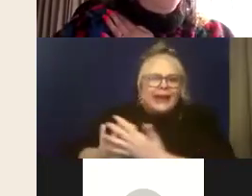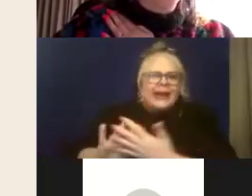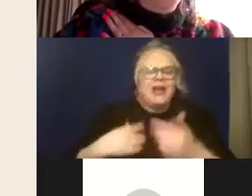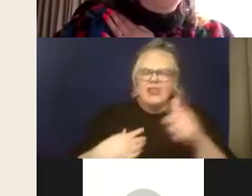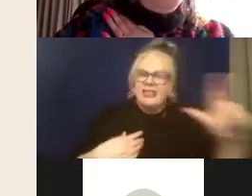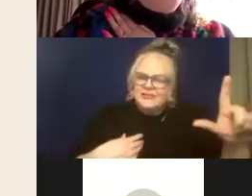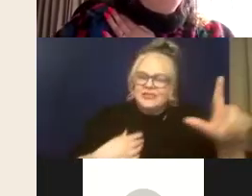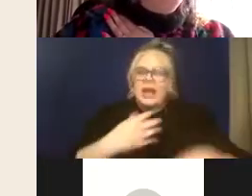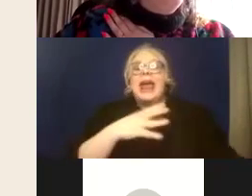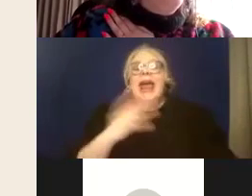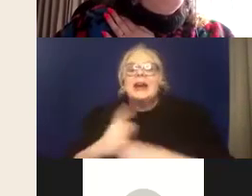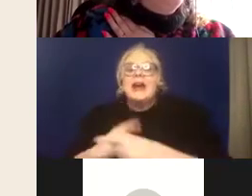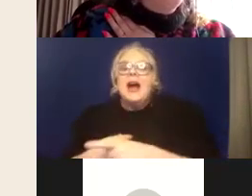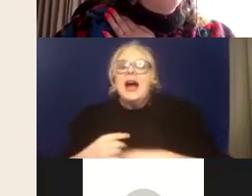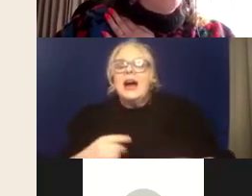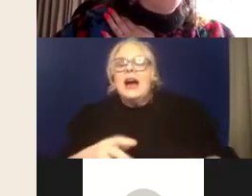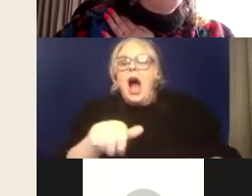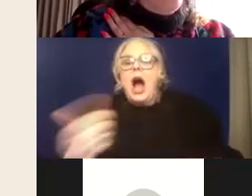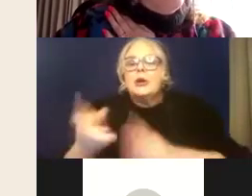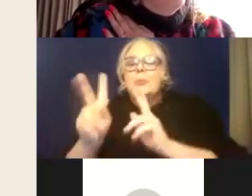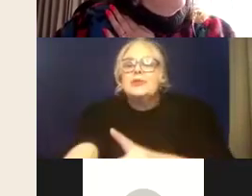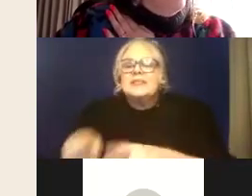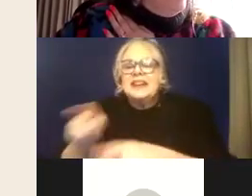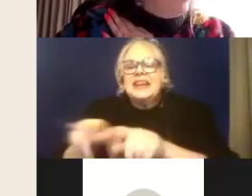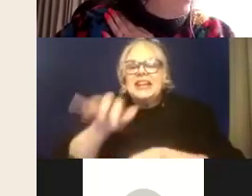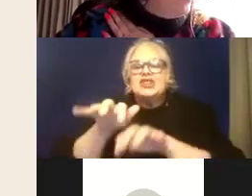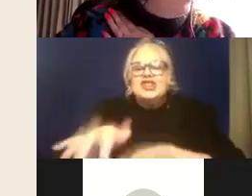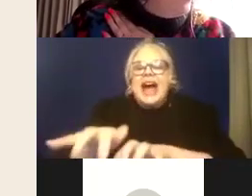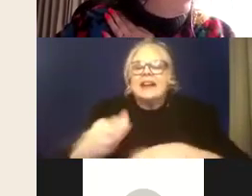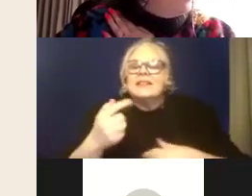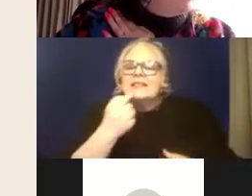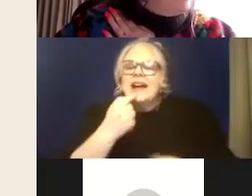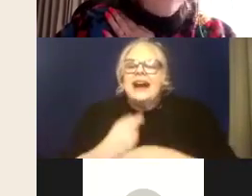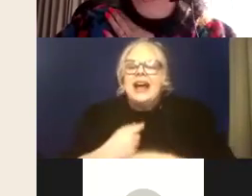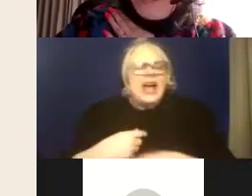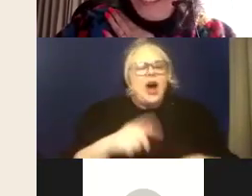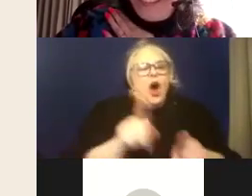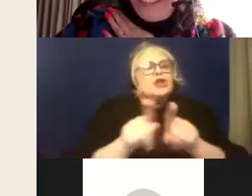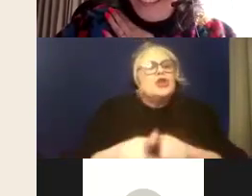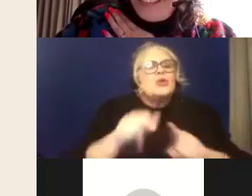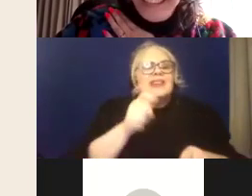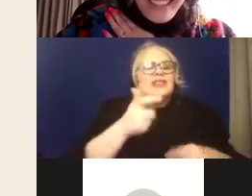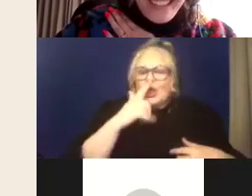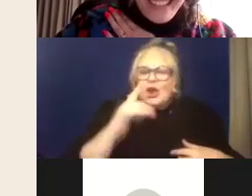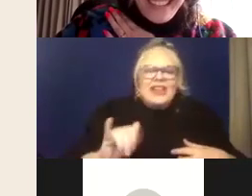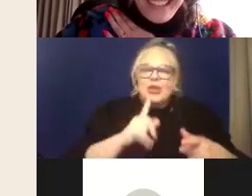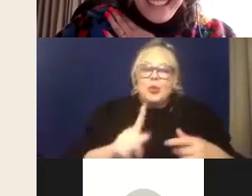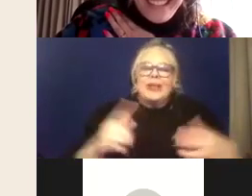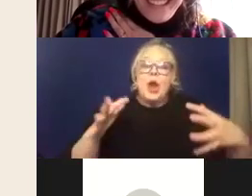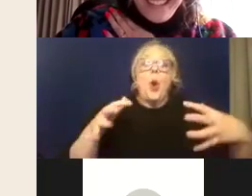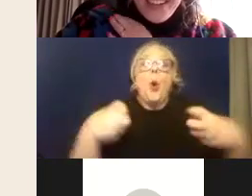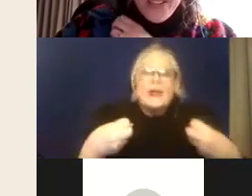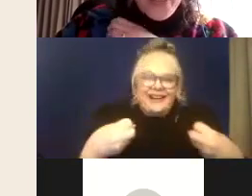does that with their who does that with their sign?